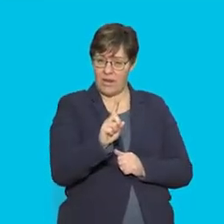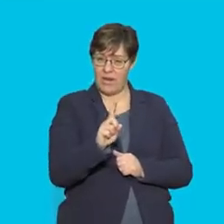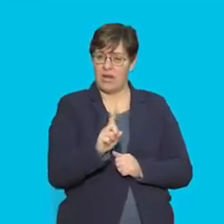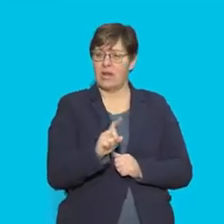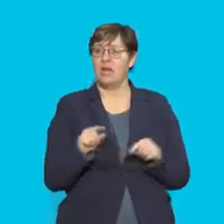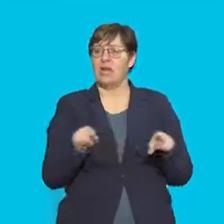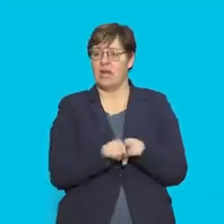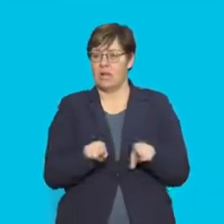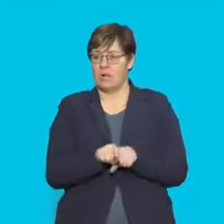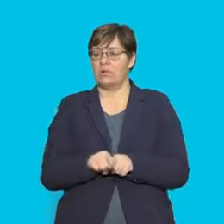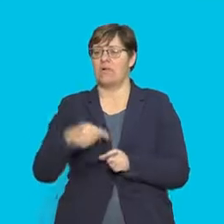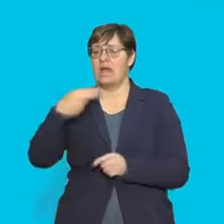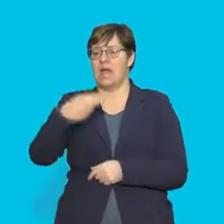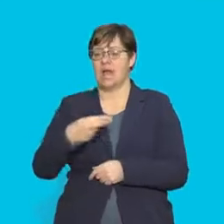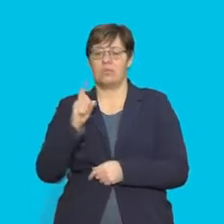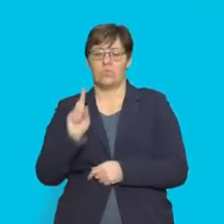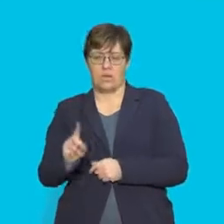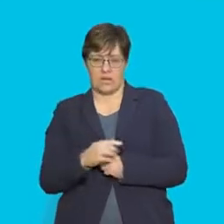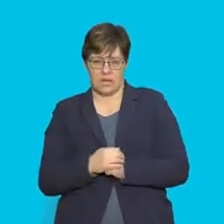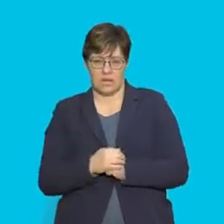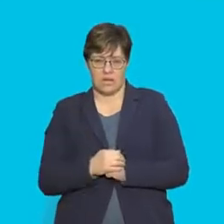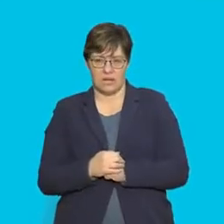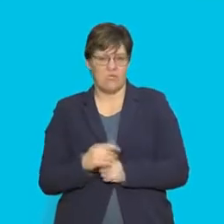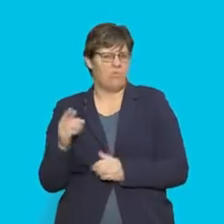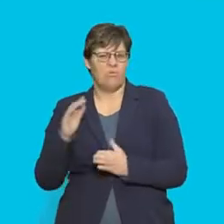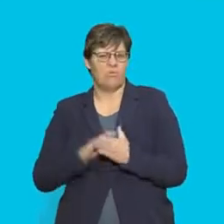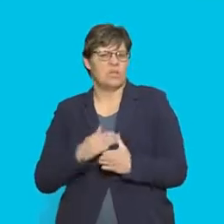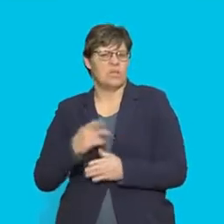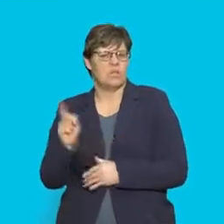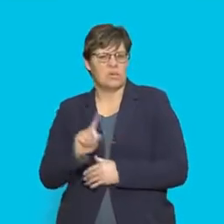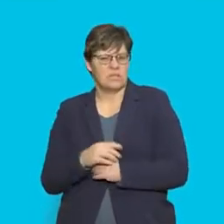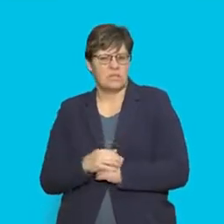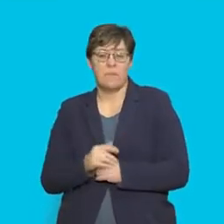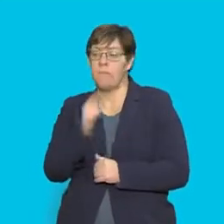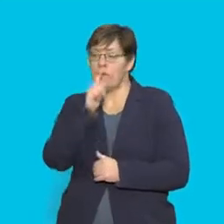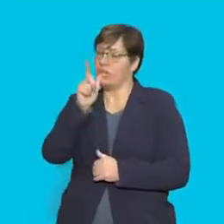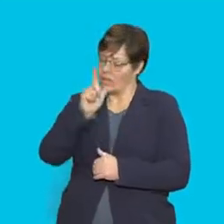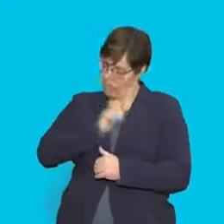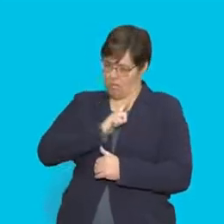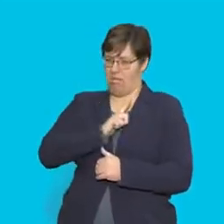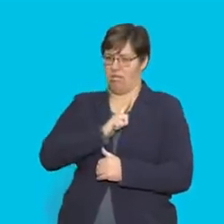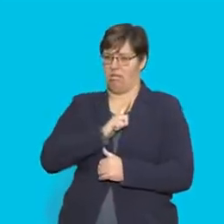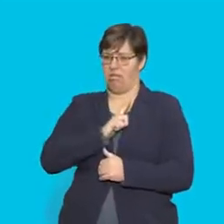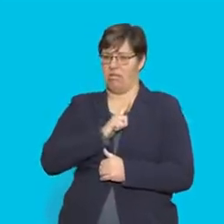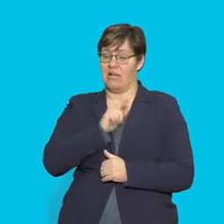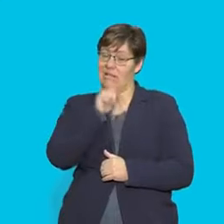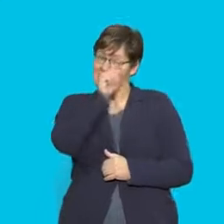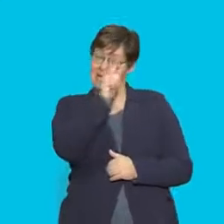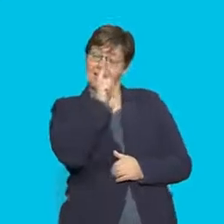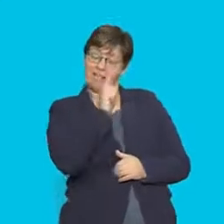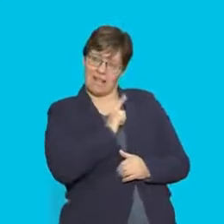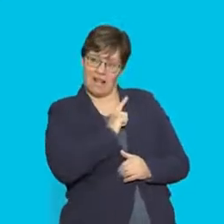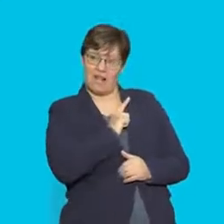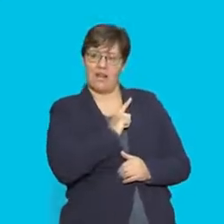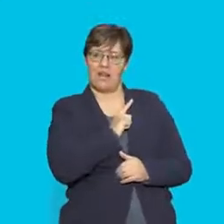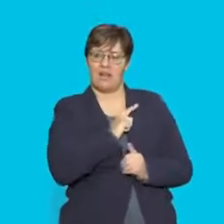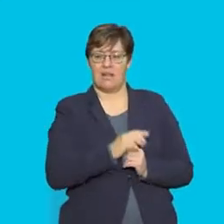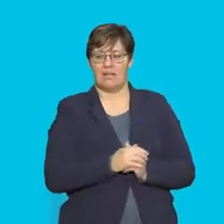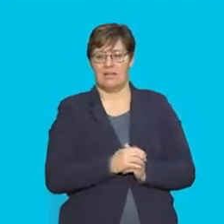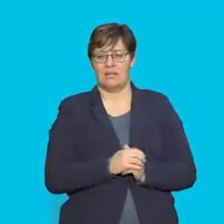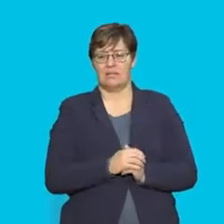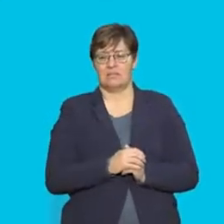to H1. And what is my reason for this? I was told in the statement. Not